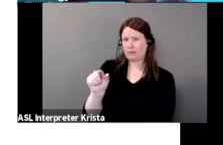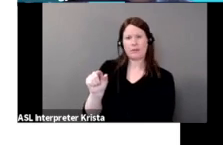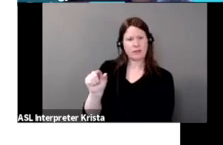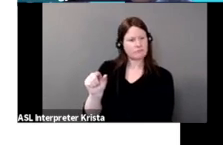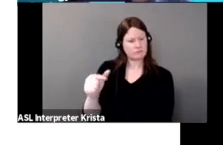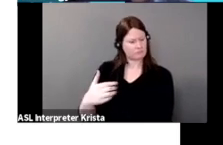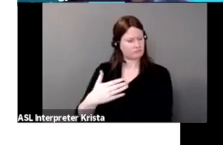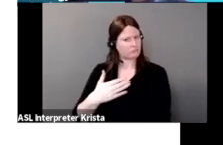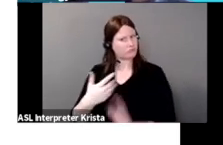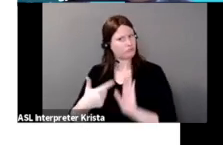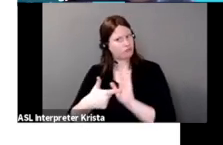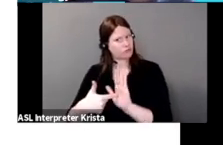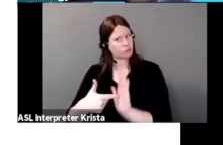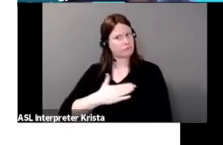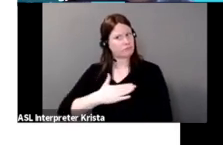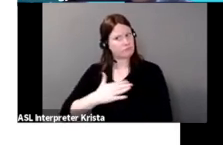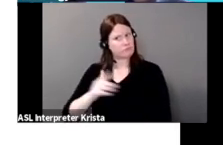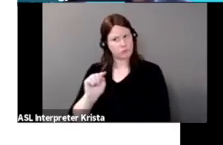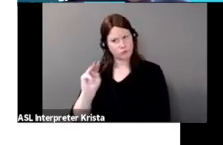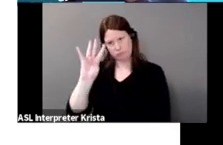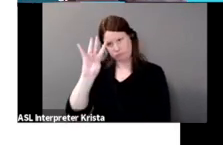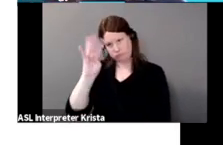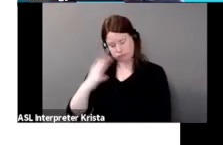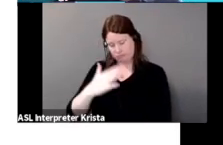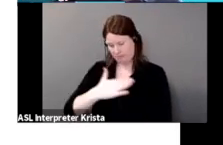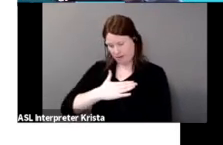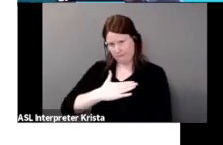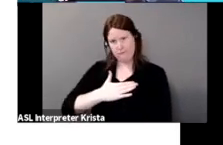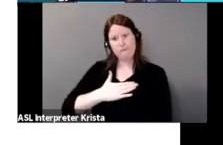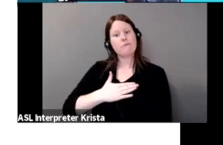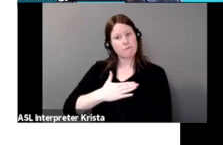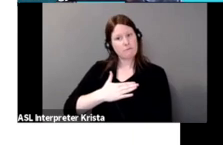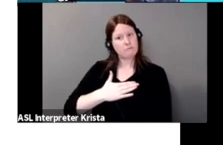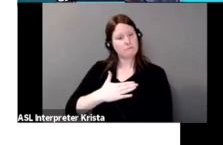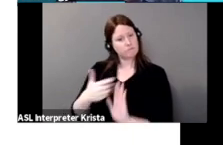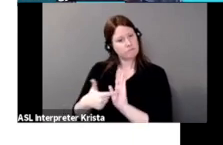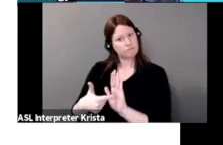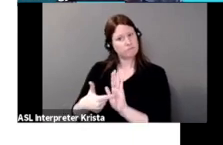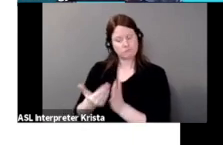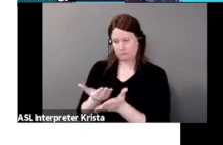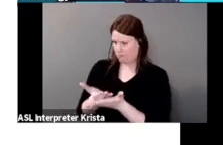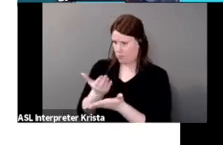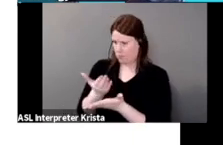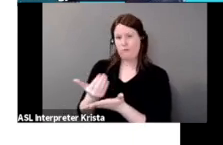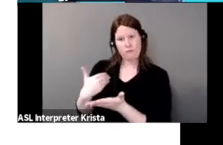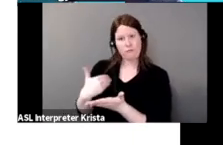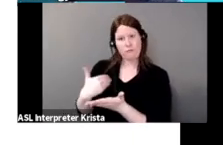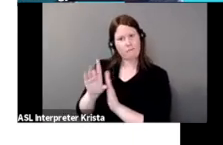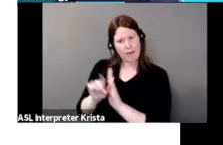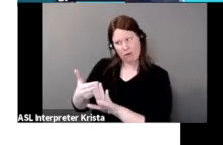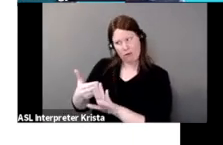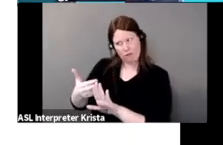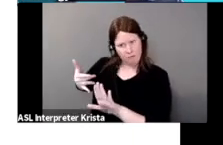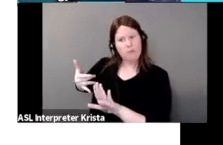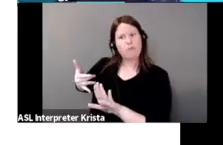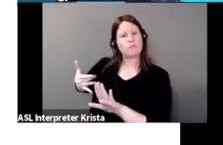trademark. They're asserting that potentially with a lot of proof and benefit of use, or perhaps